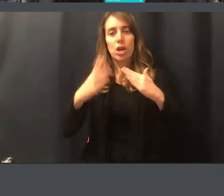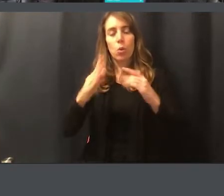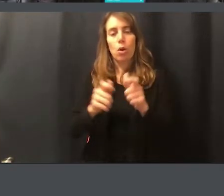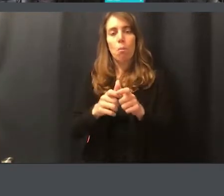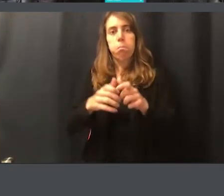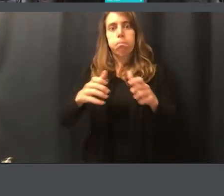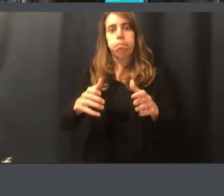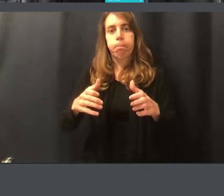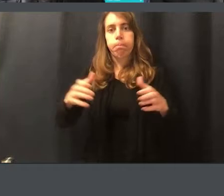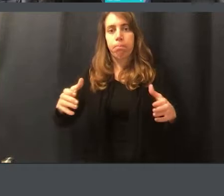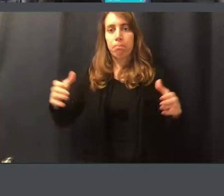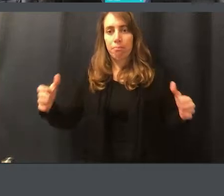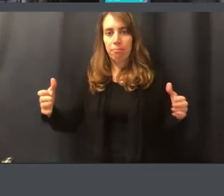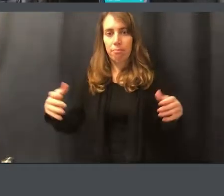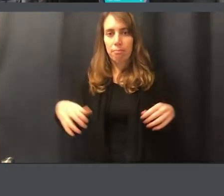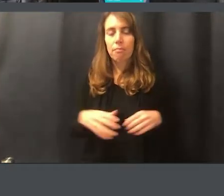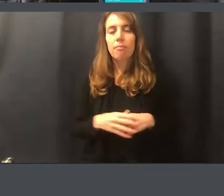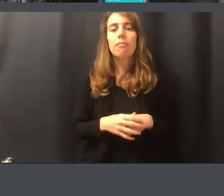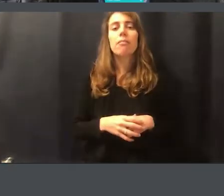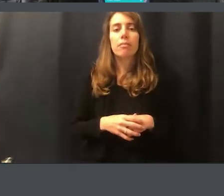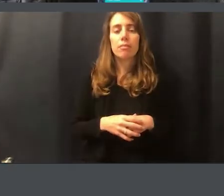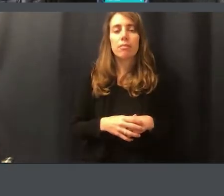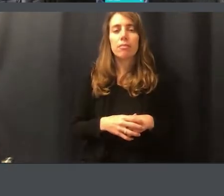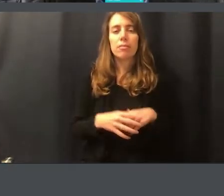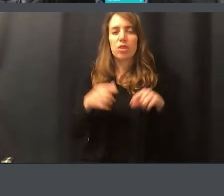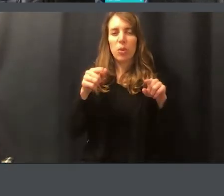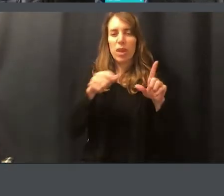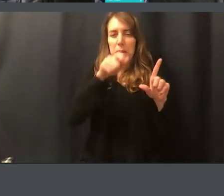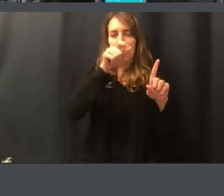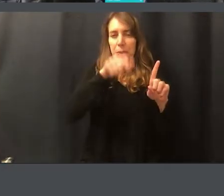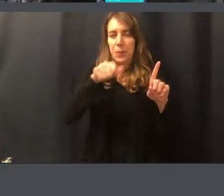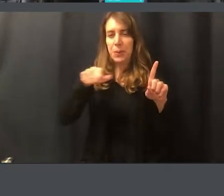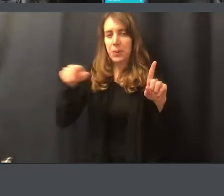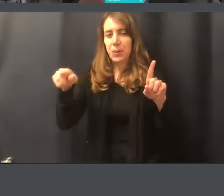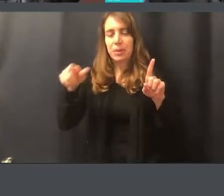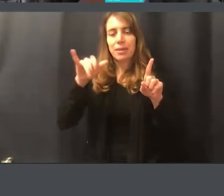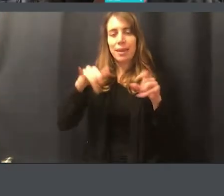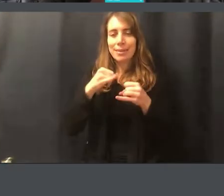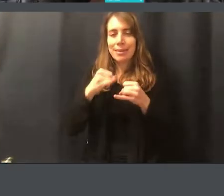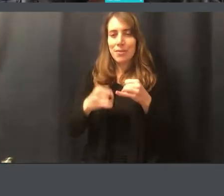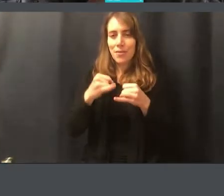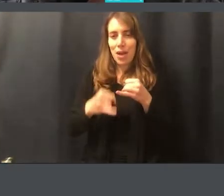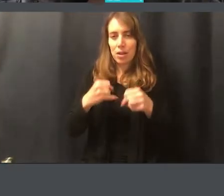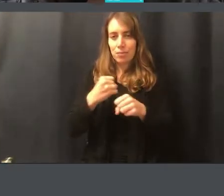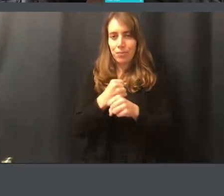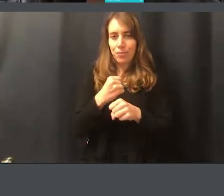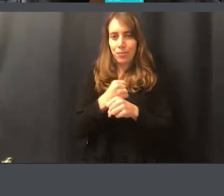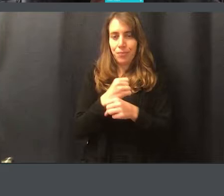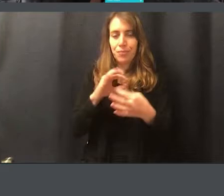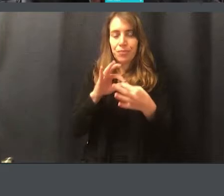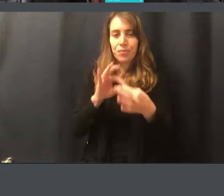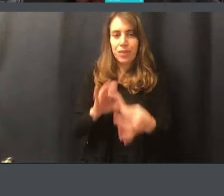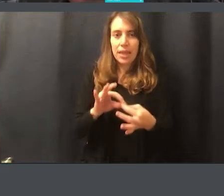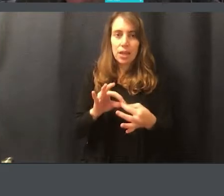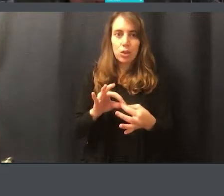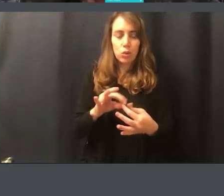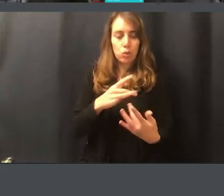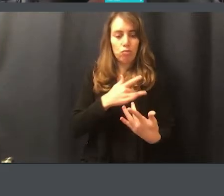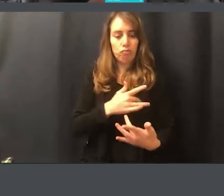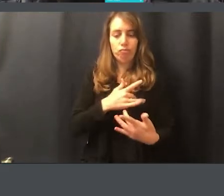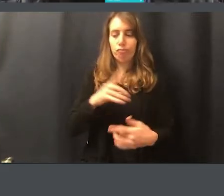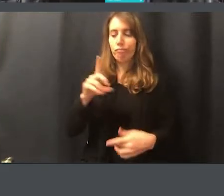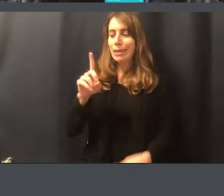Now, to kind of, this is kind of the final piece on demographics by origin,